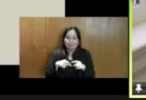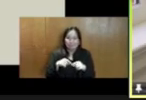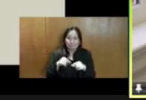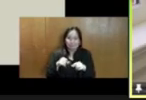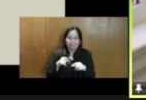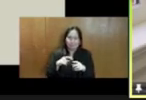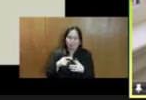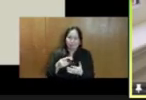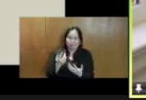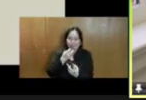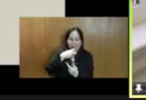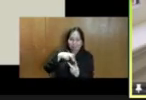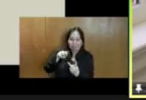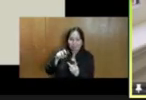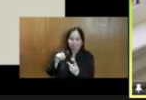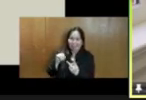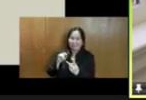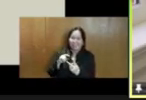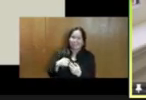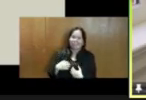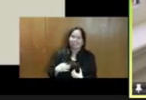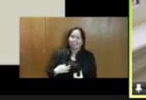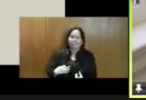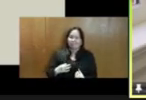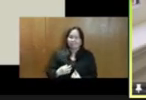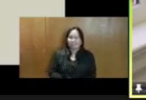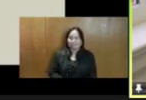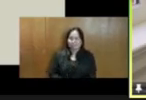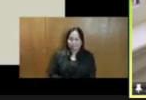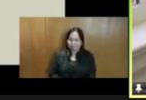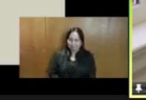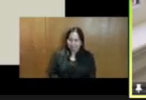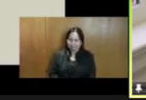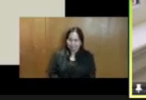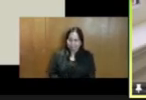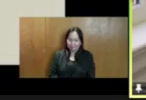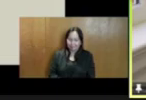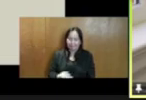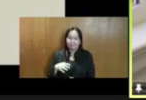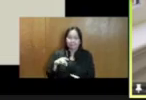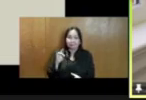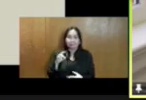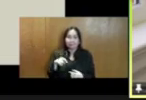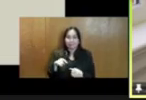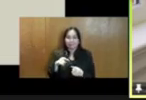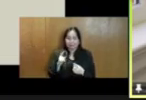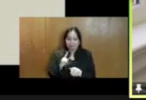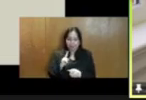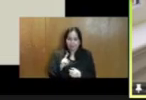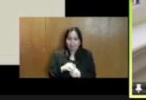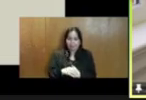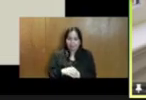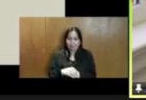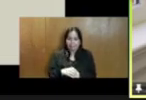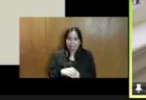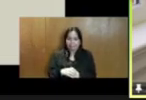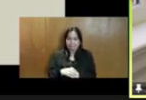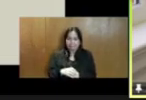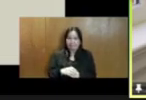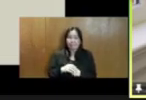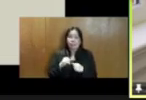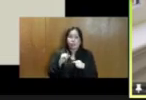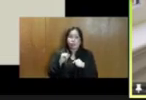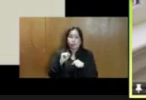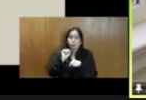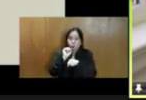of different ages and different education? All right. And then finally, we're going to look quickly at whether or not job